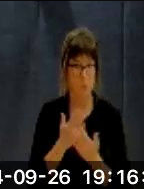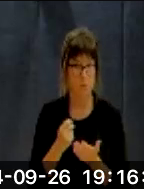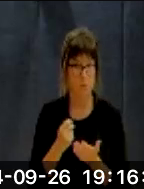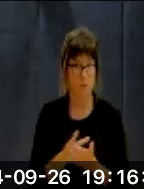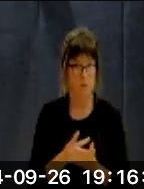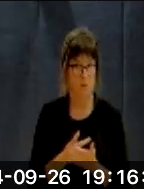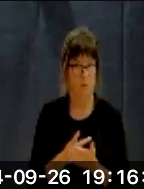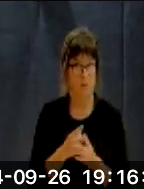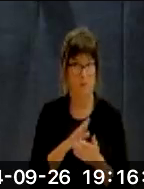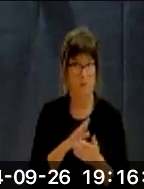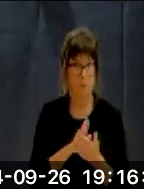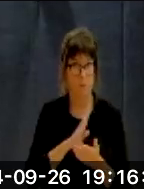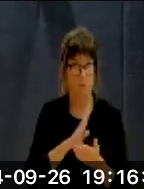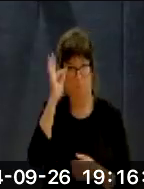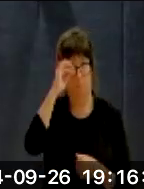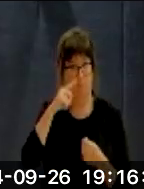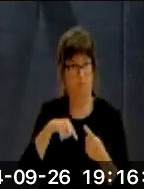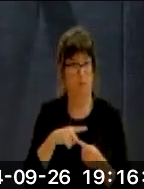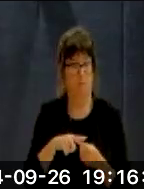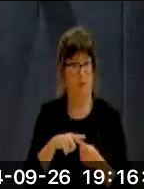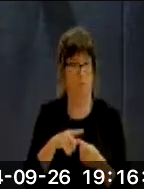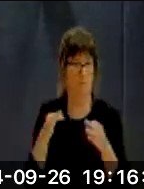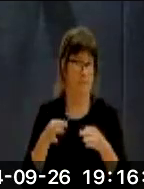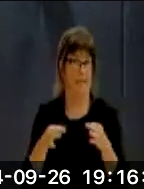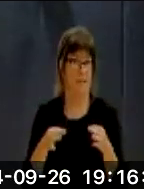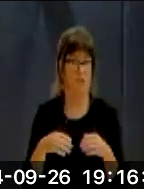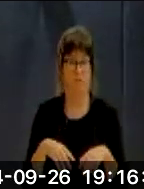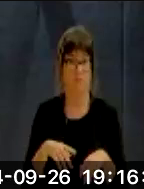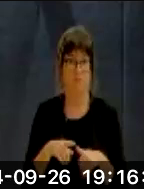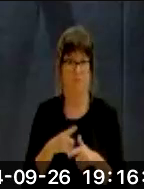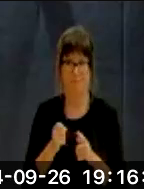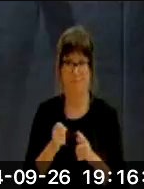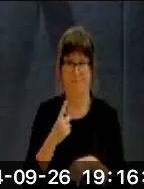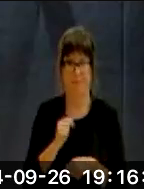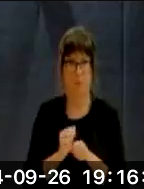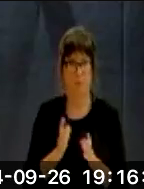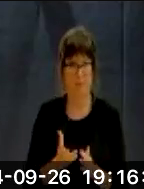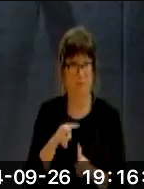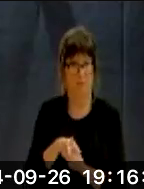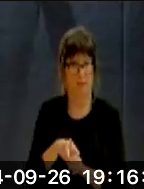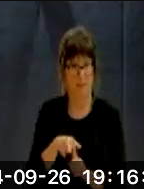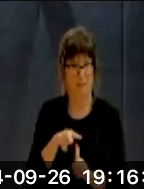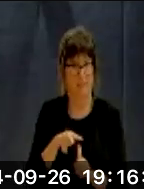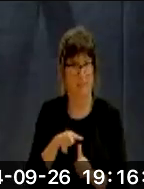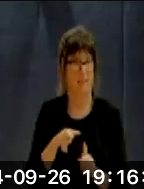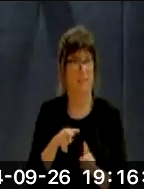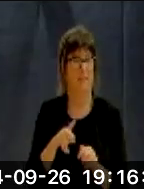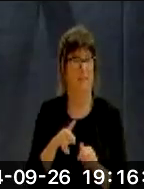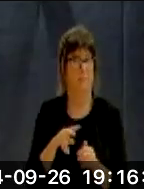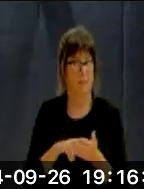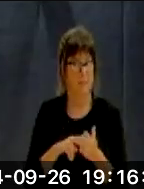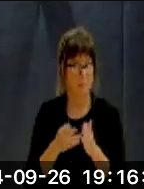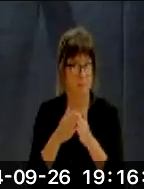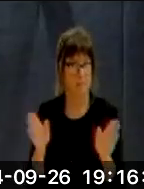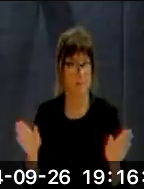know about this litigation, that means that just random employees are filing this litigation. And that means the public is not aware